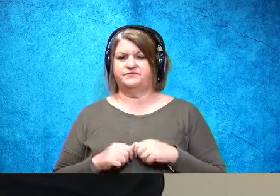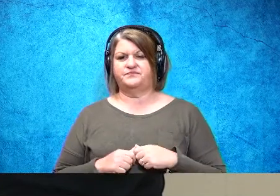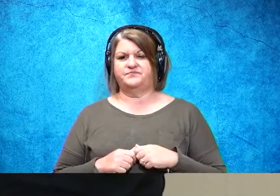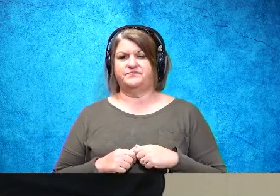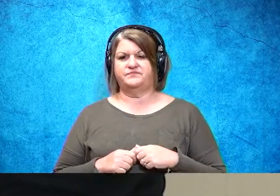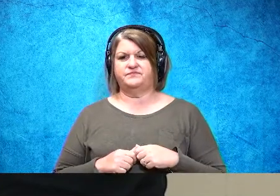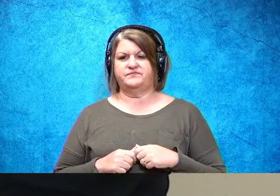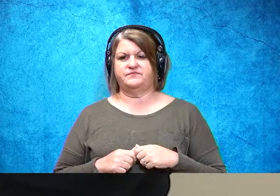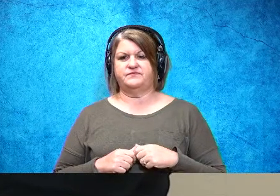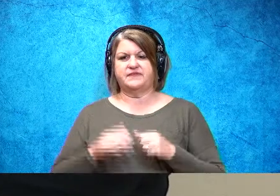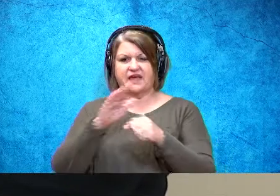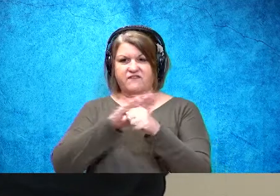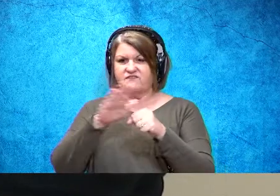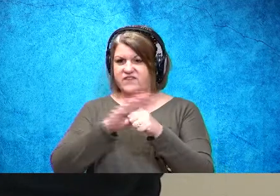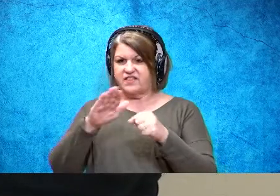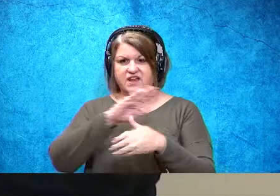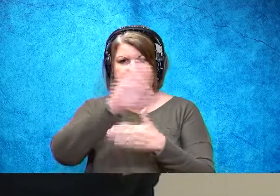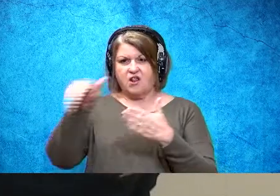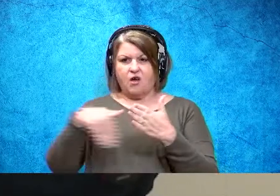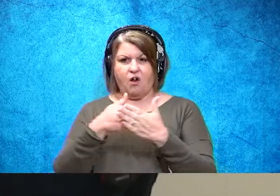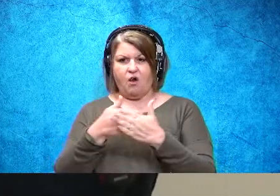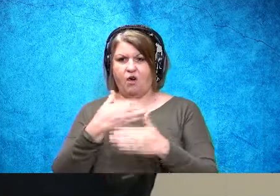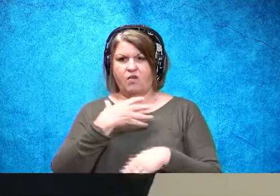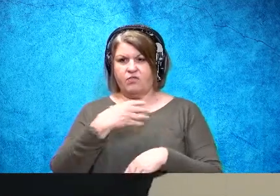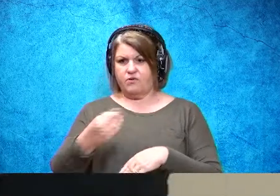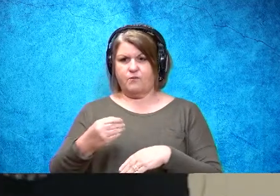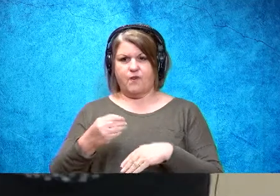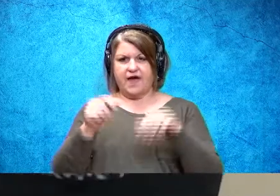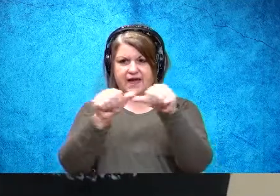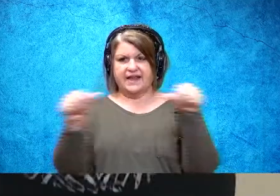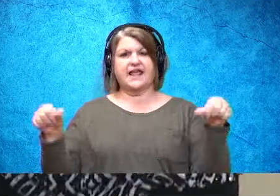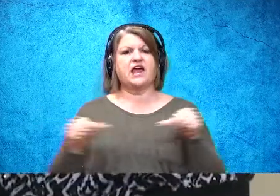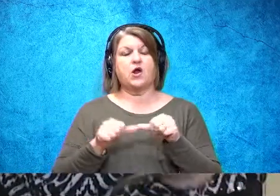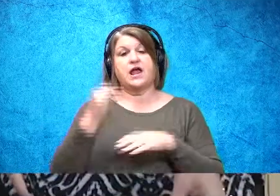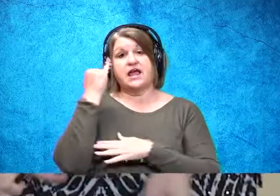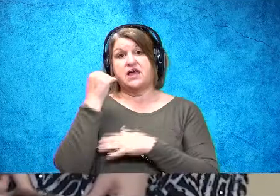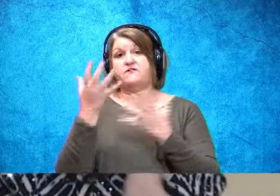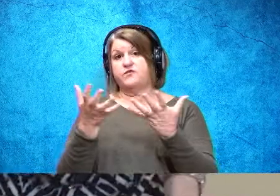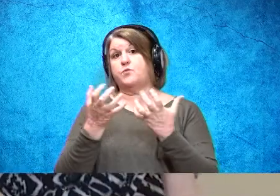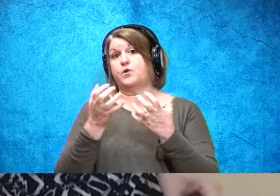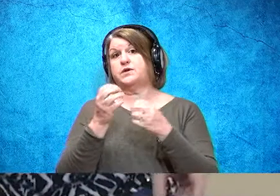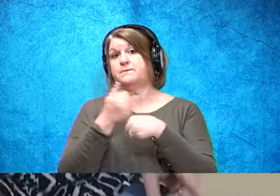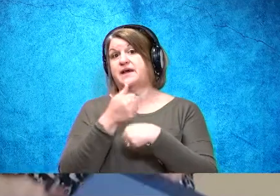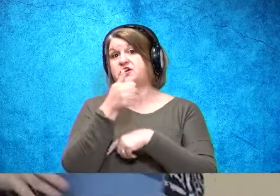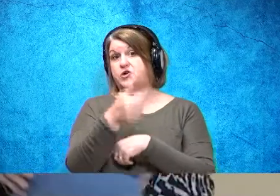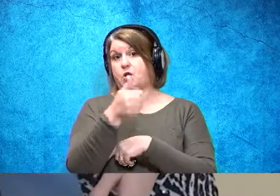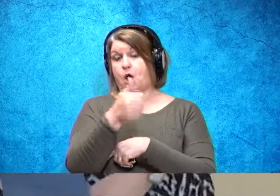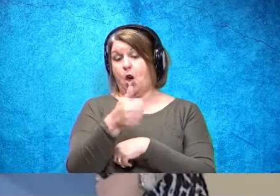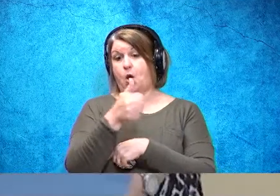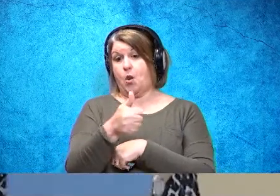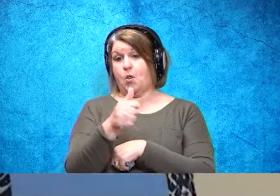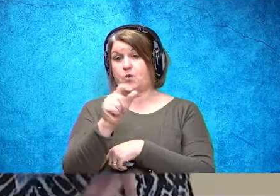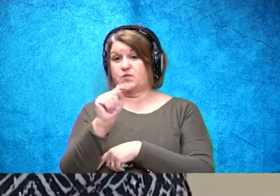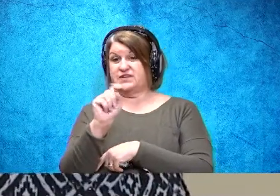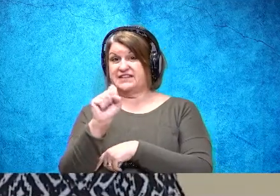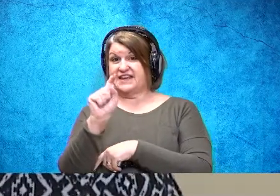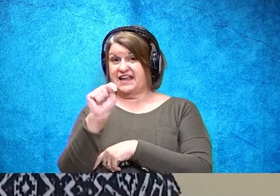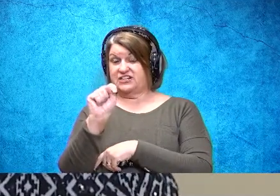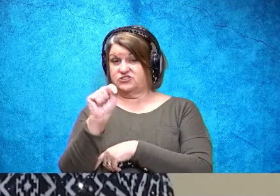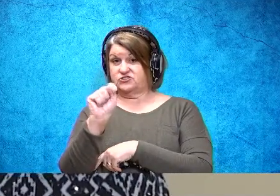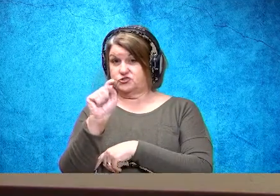all the space around my robot. And if you want to make your own texture plates, I just took a folder like